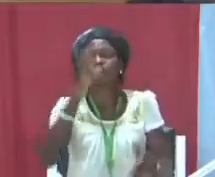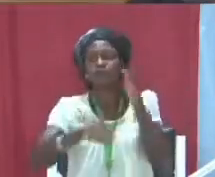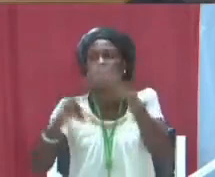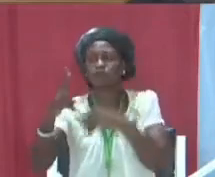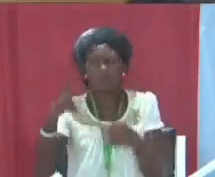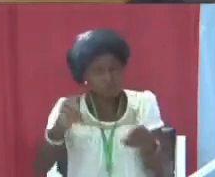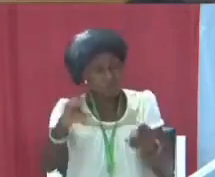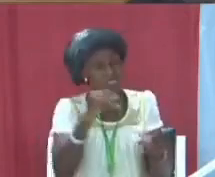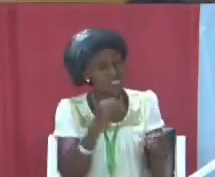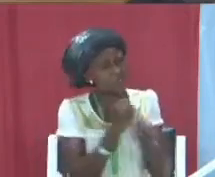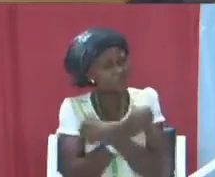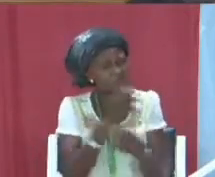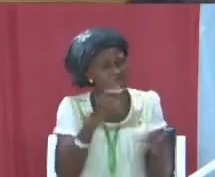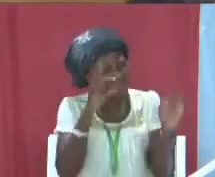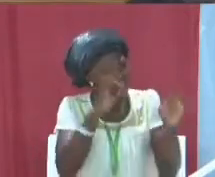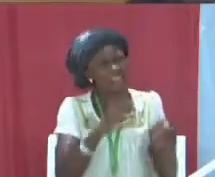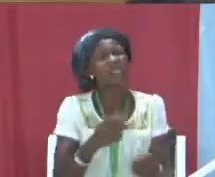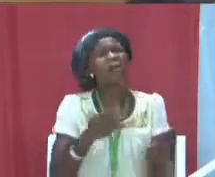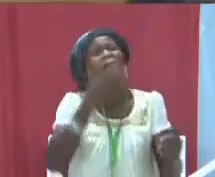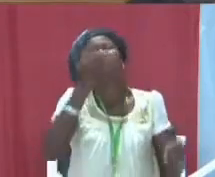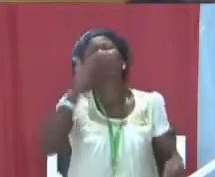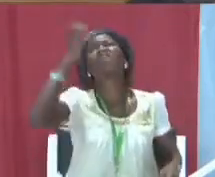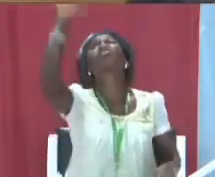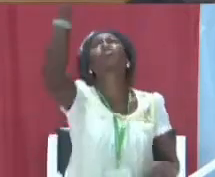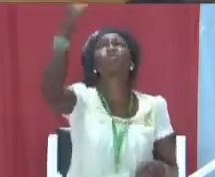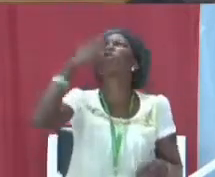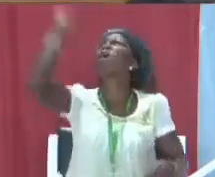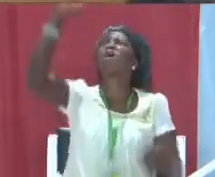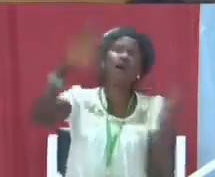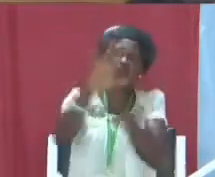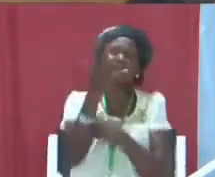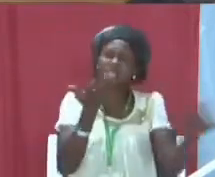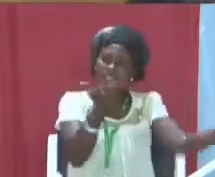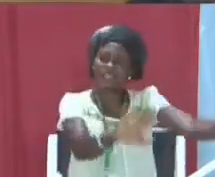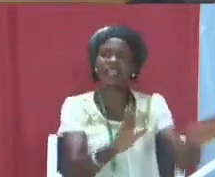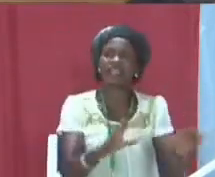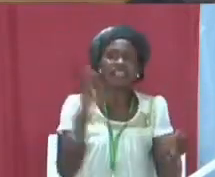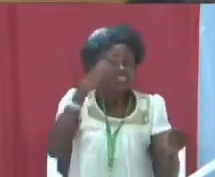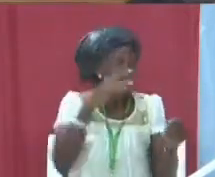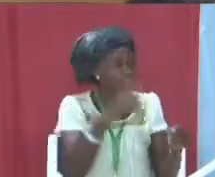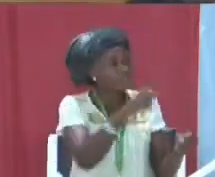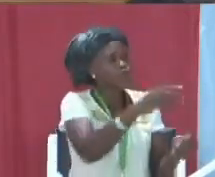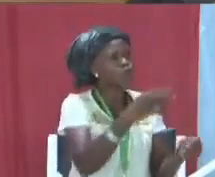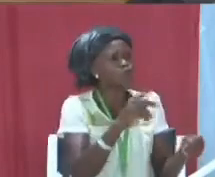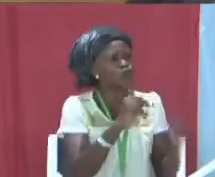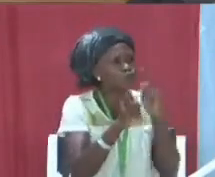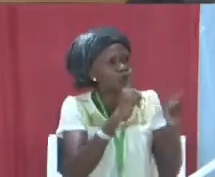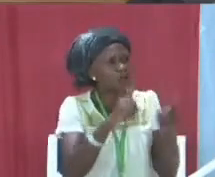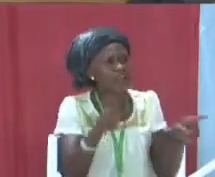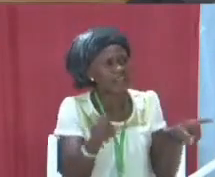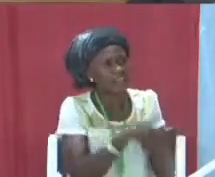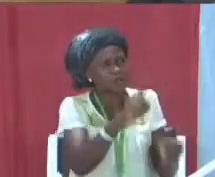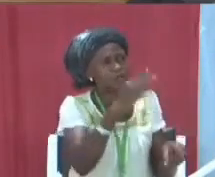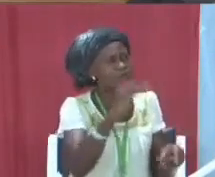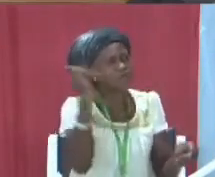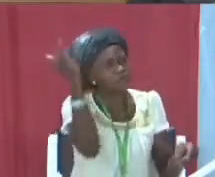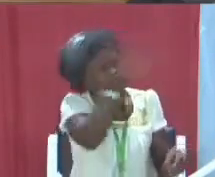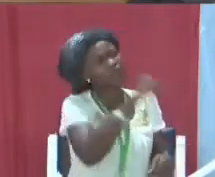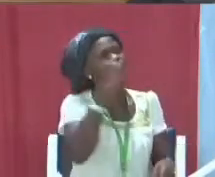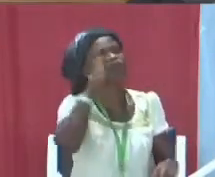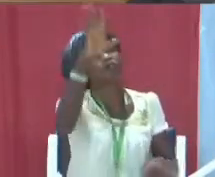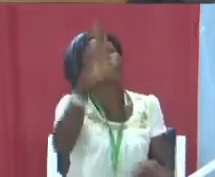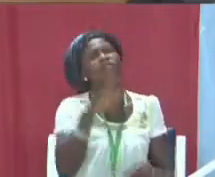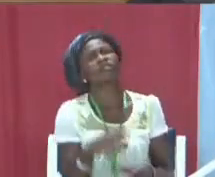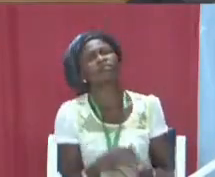do you still hold your integrity? Curse God and die. He said to her, you speak as one of those foolish women.